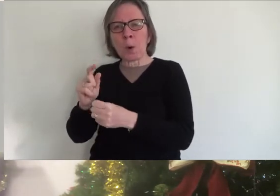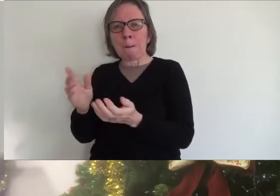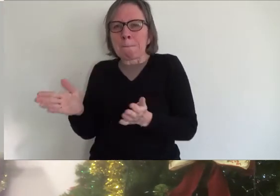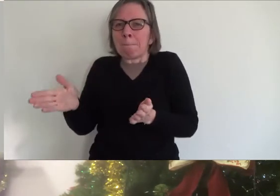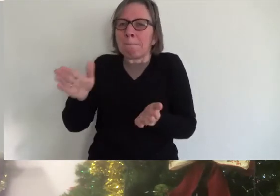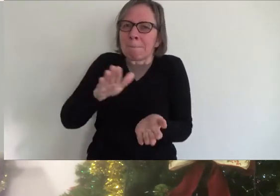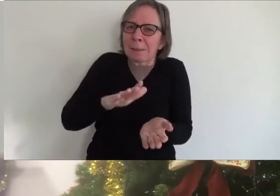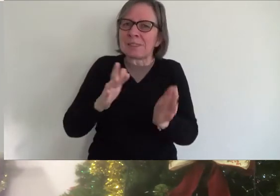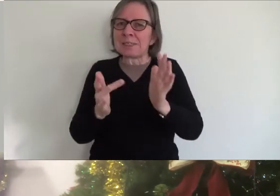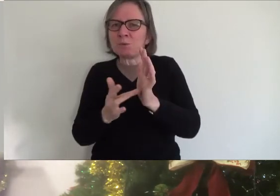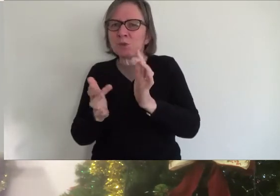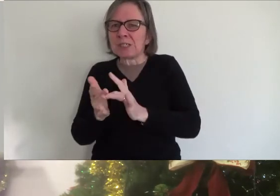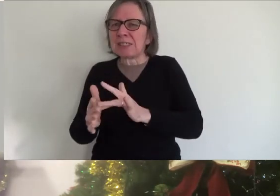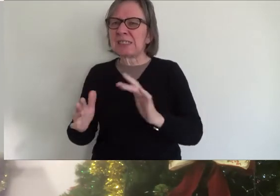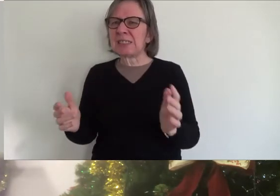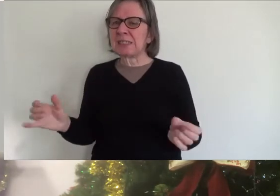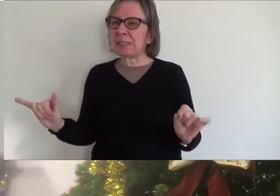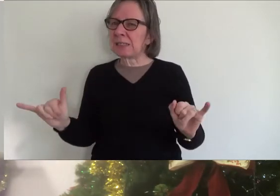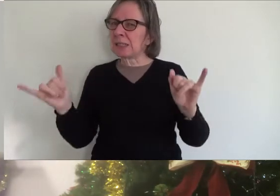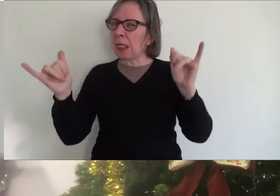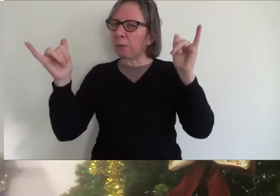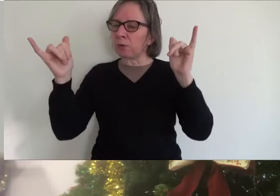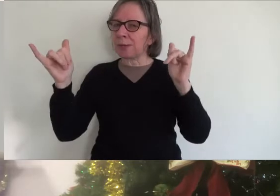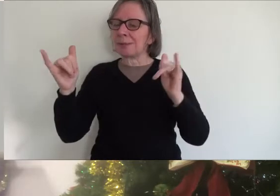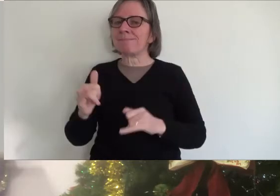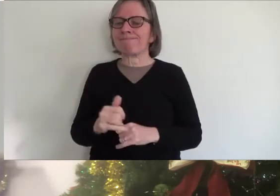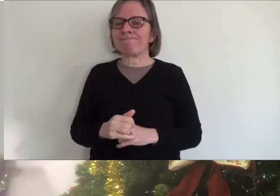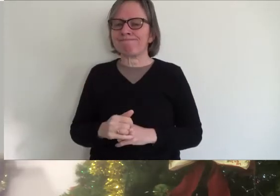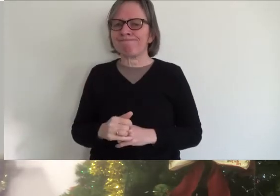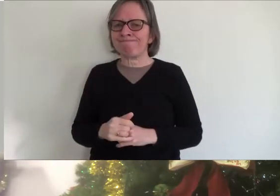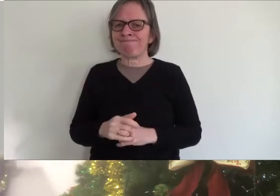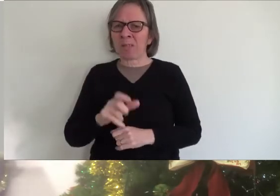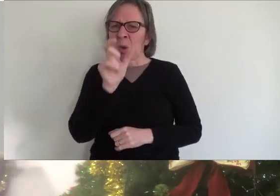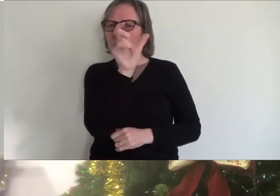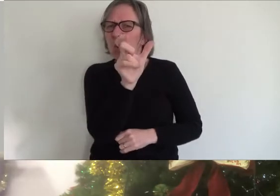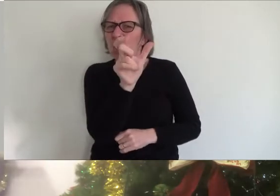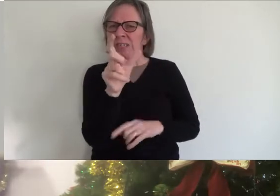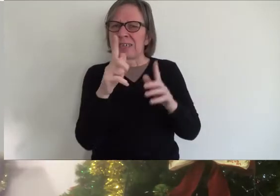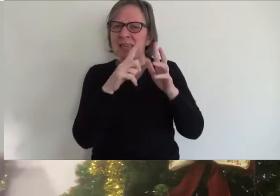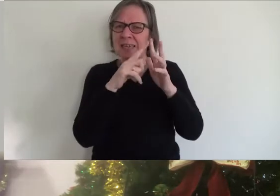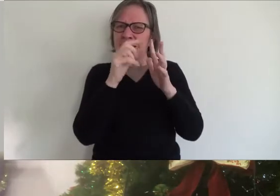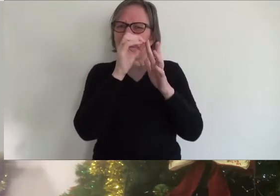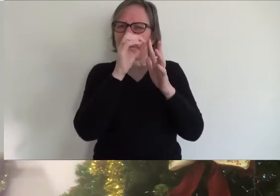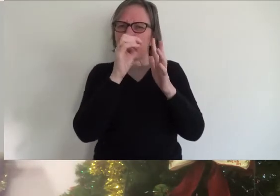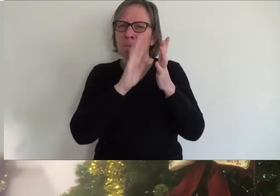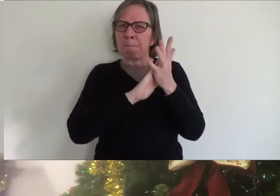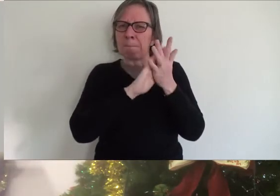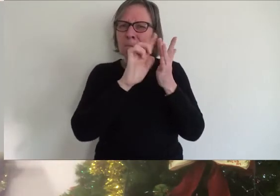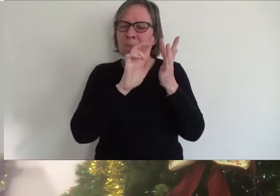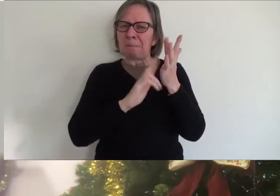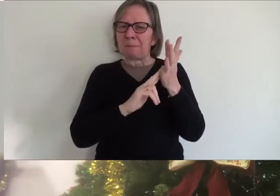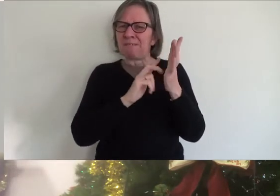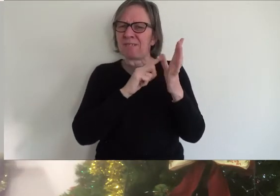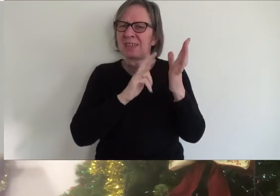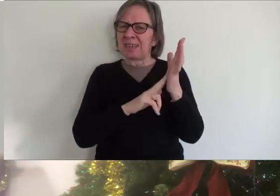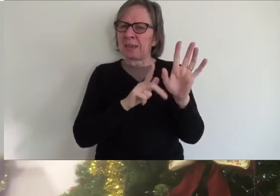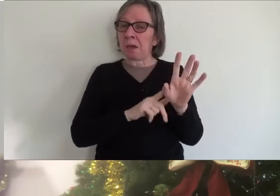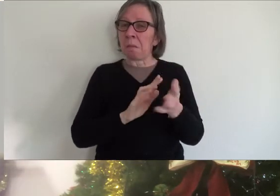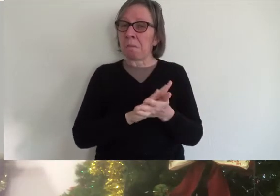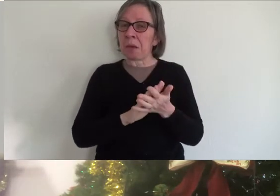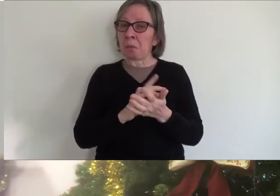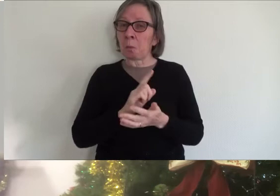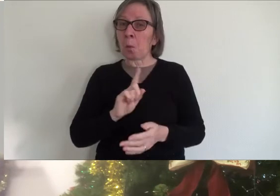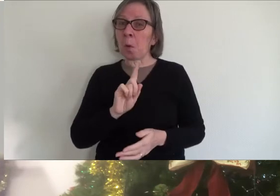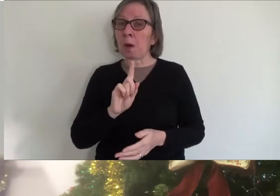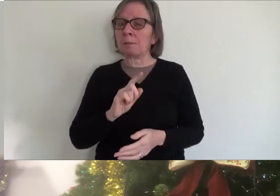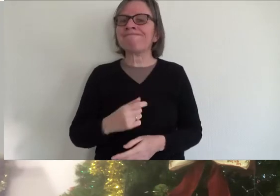Jesus. The origins of the word Epiphany come from a Greek verb that means to appear.